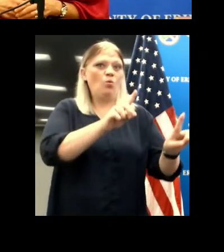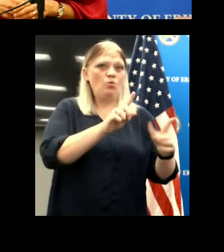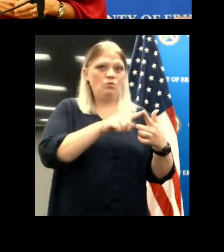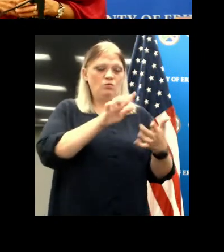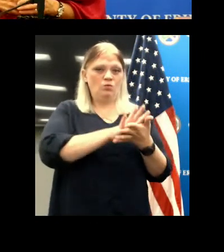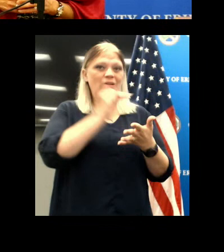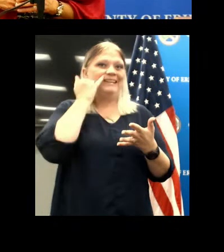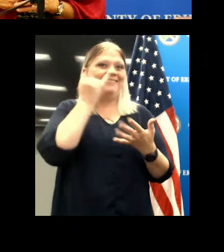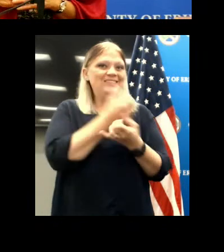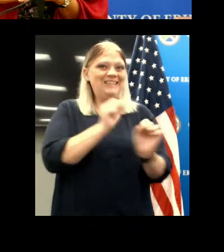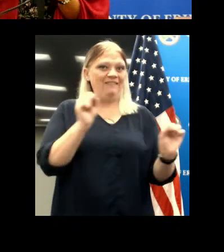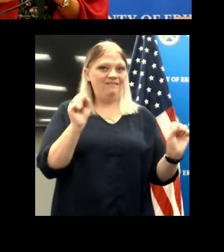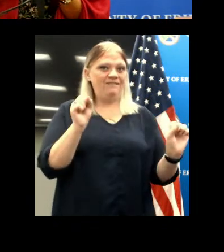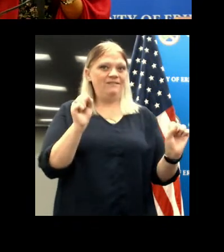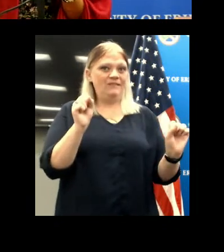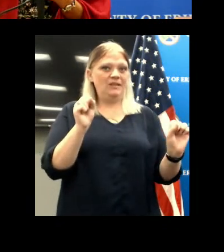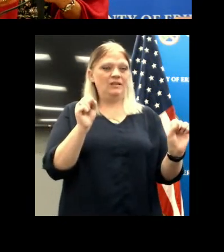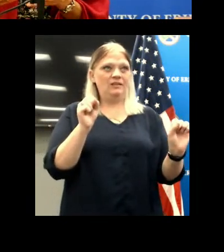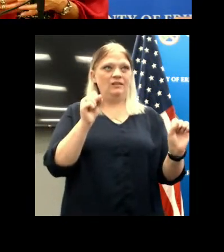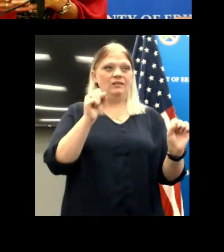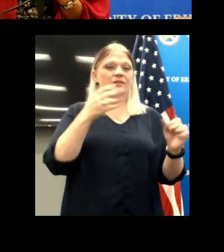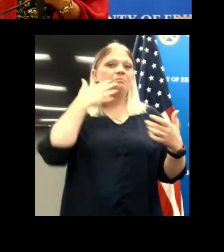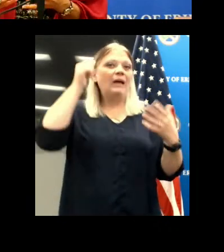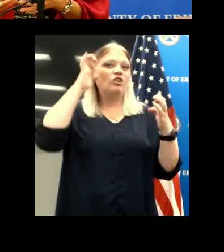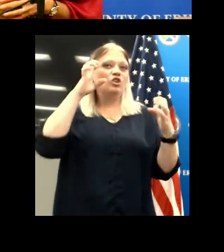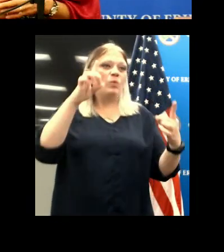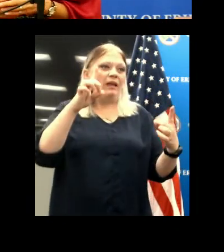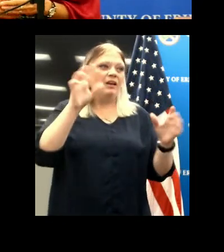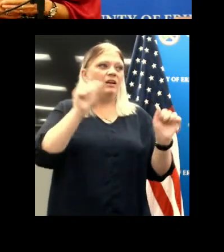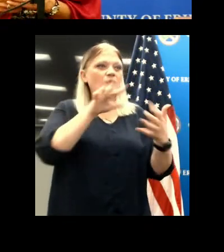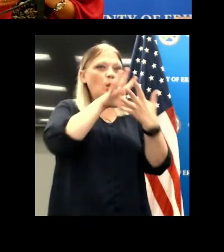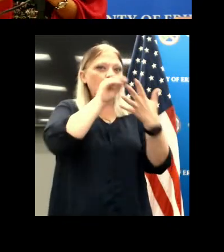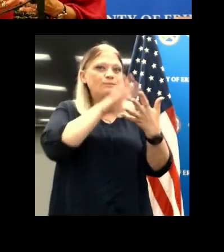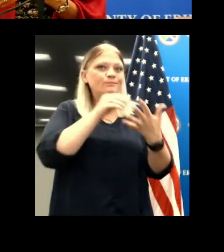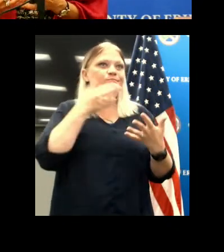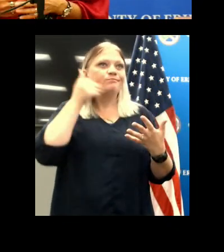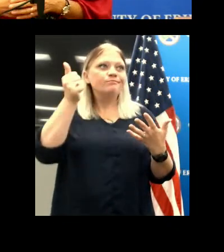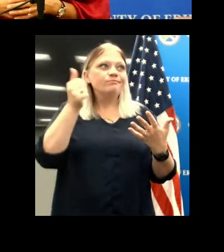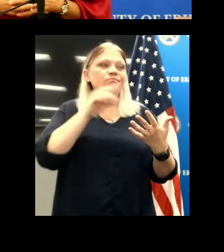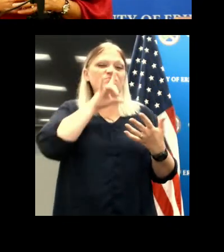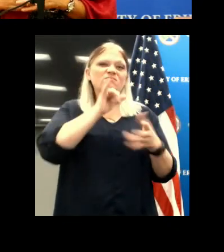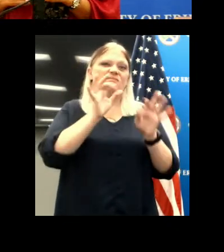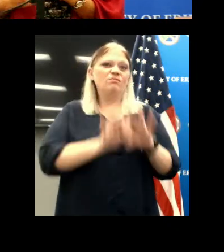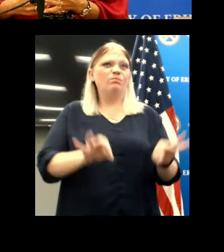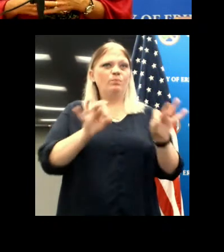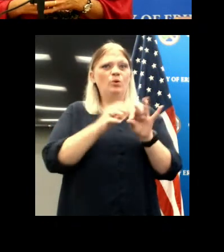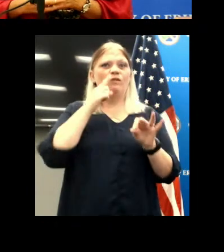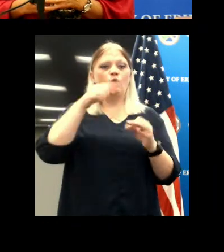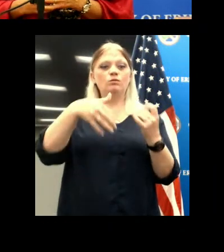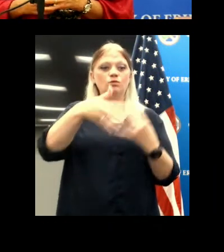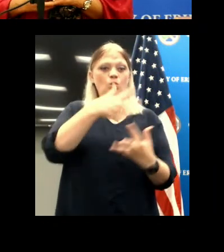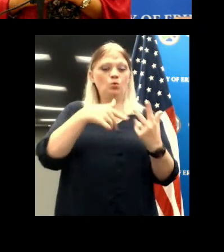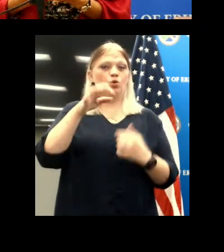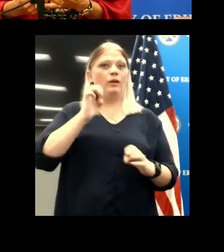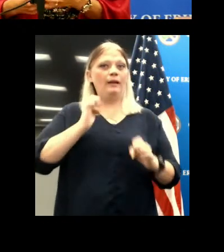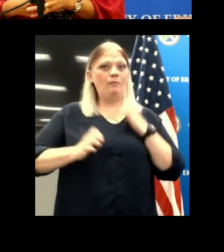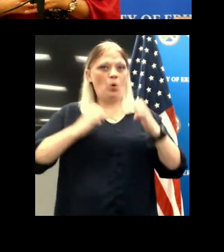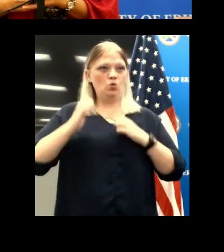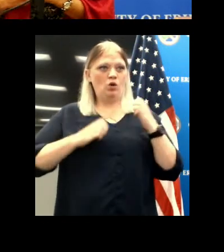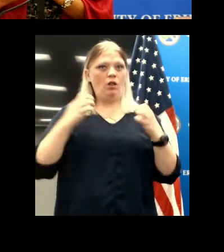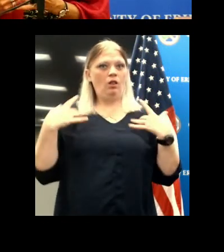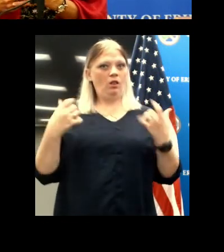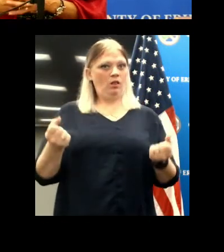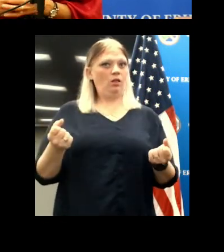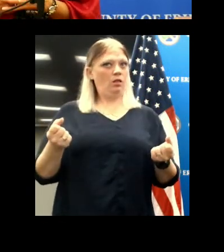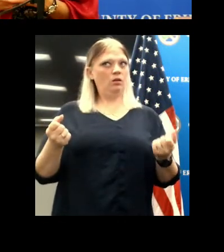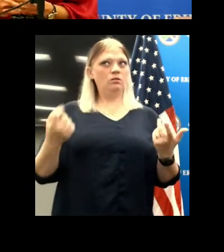safe. And because they get a better education, they're able to learn better. It's also really important for their social, emotional well-being. And so